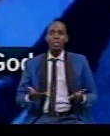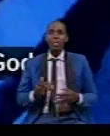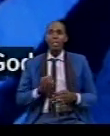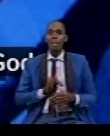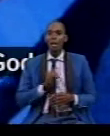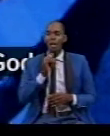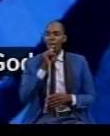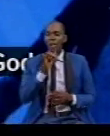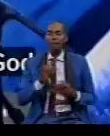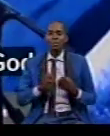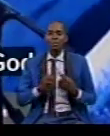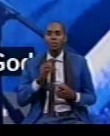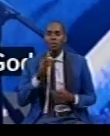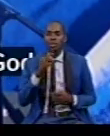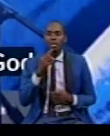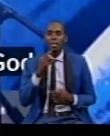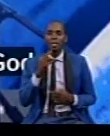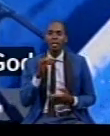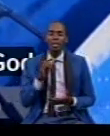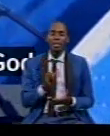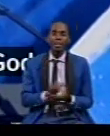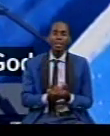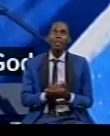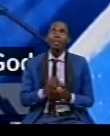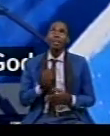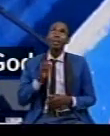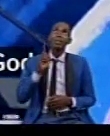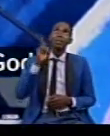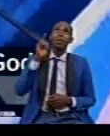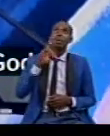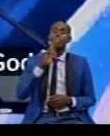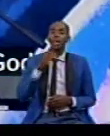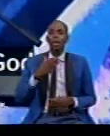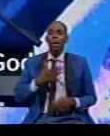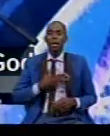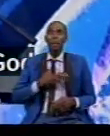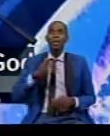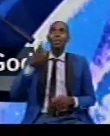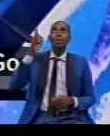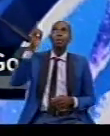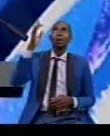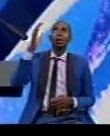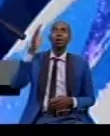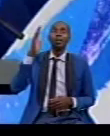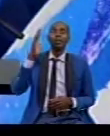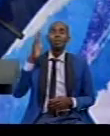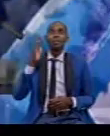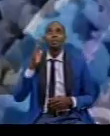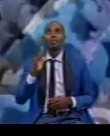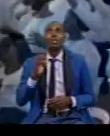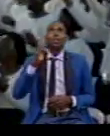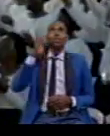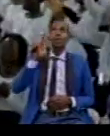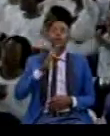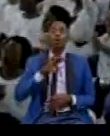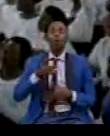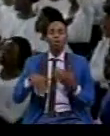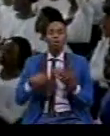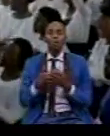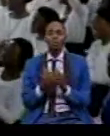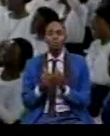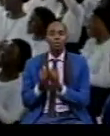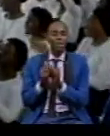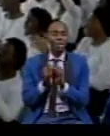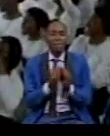and shall be called the Son of the Highest, and the Lord God shall give him